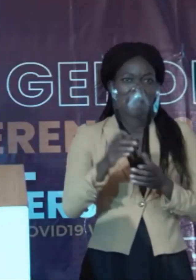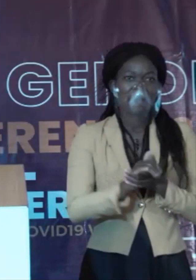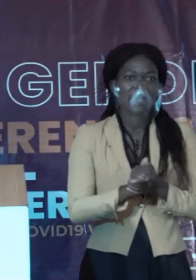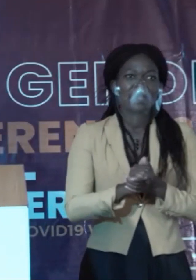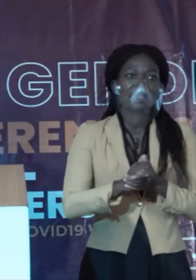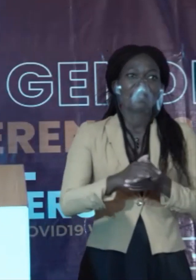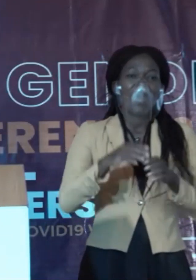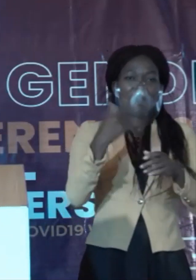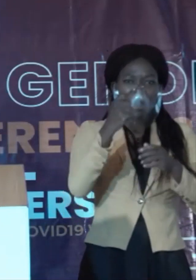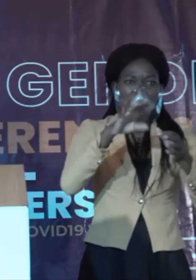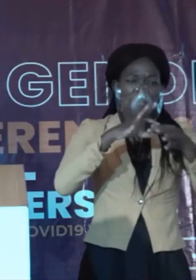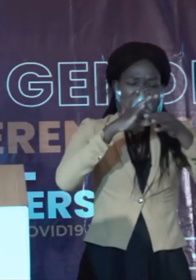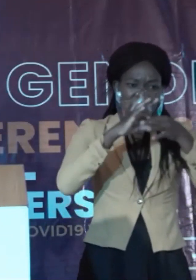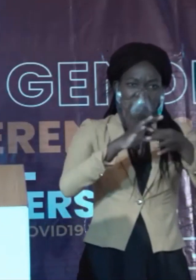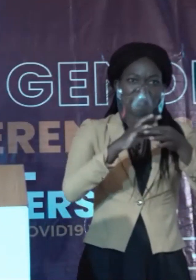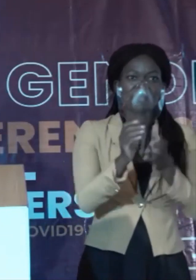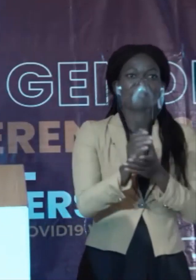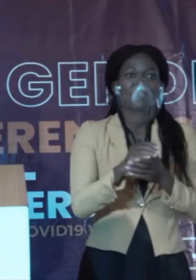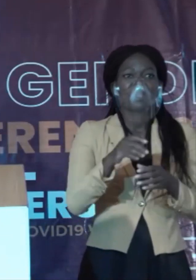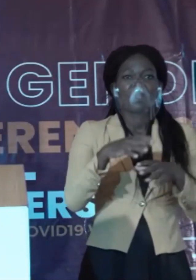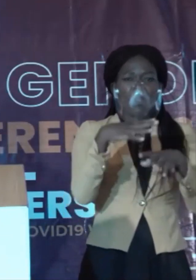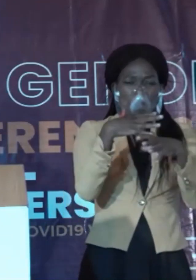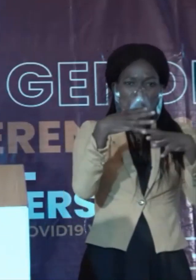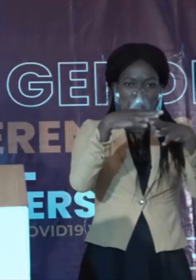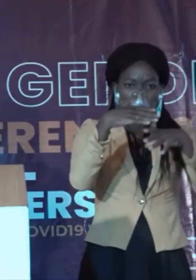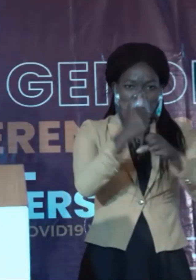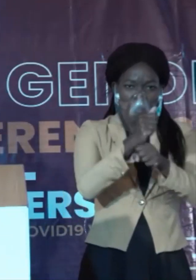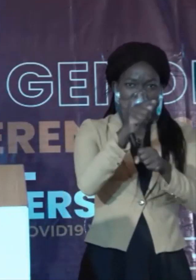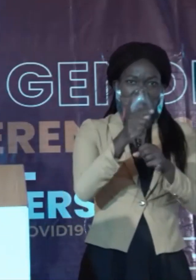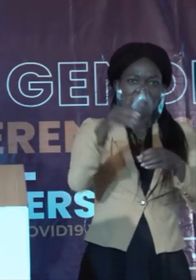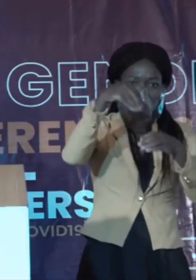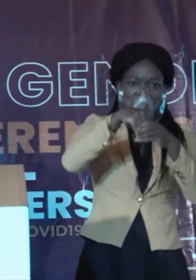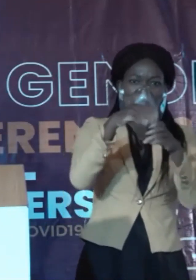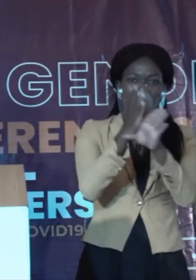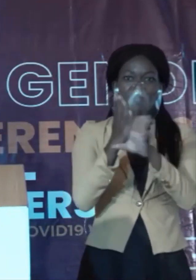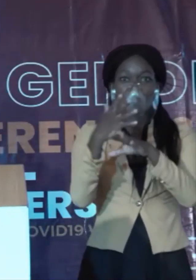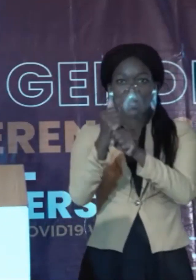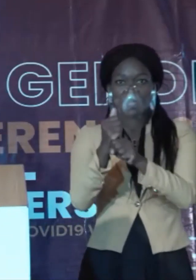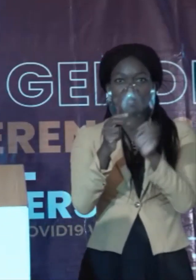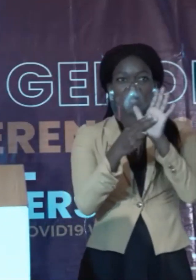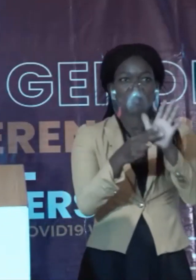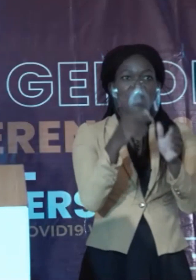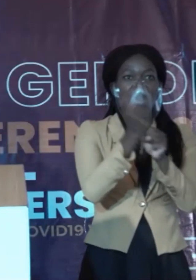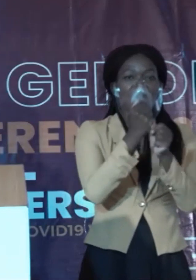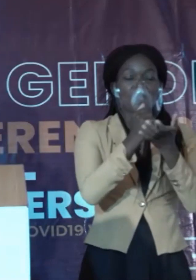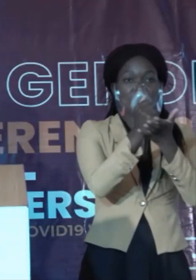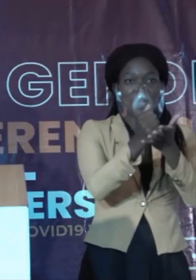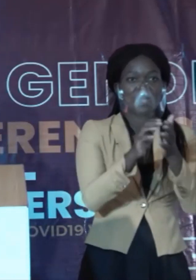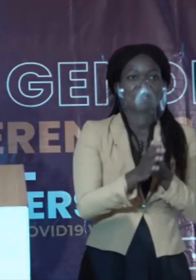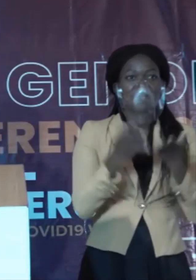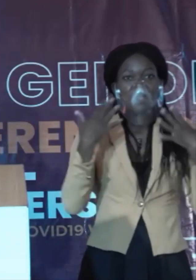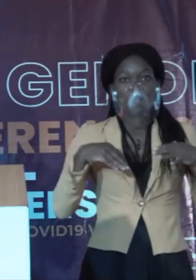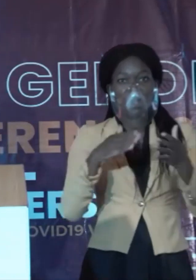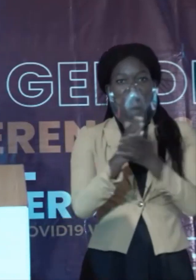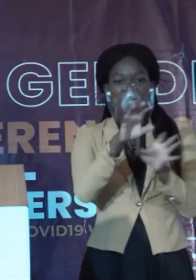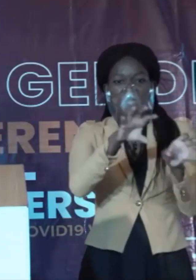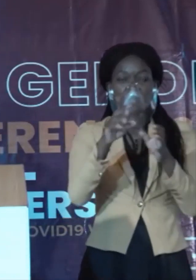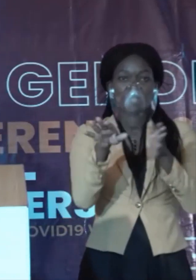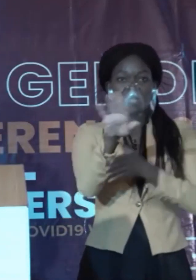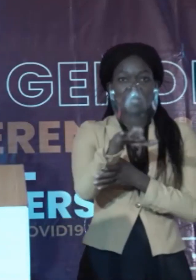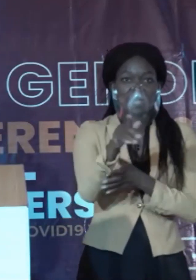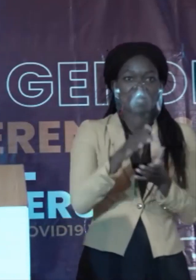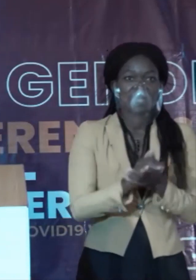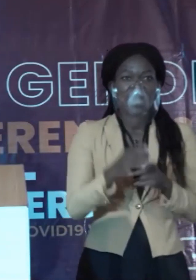Malawi, a network that is comprising of Action Aid Malawi, Human Rights Resource Center,